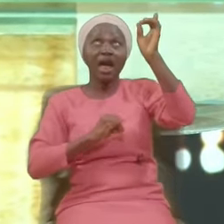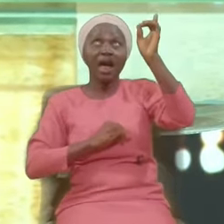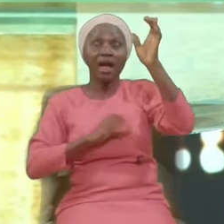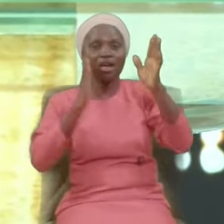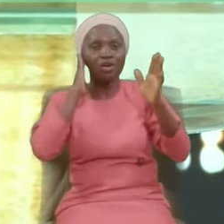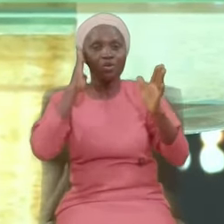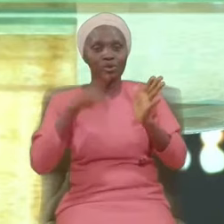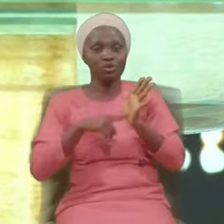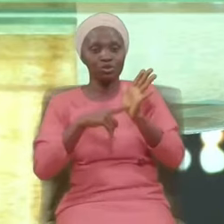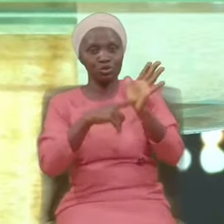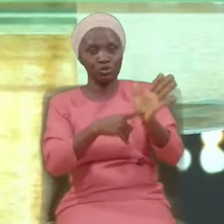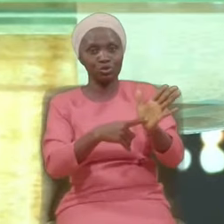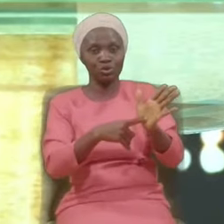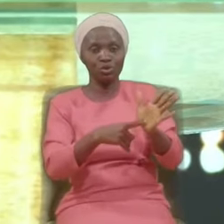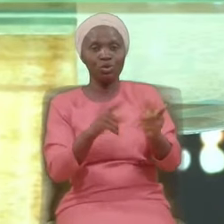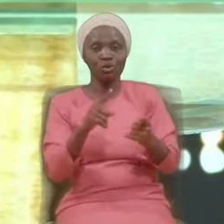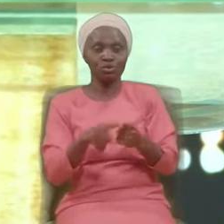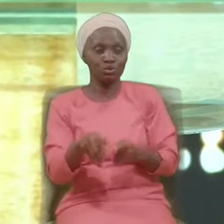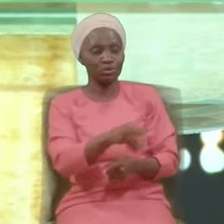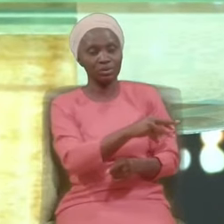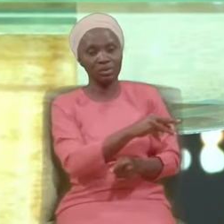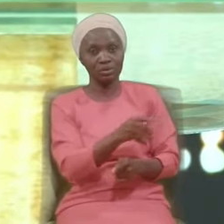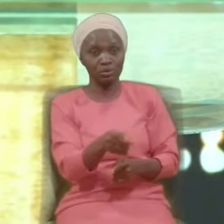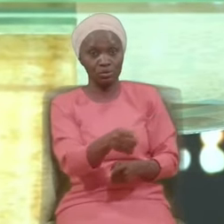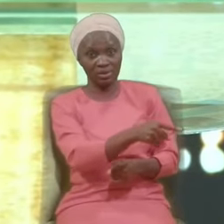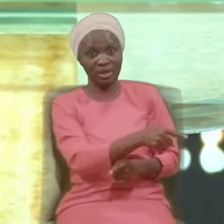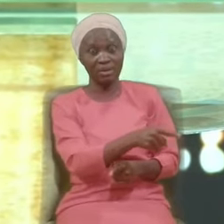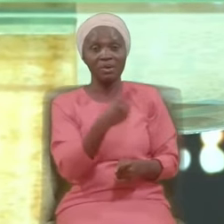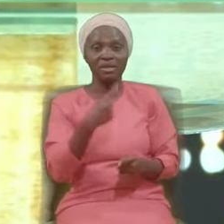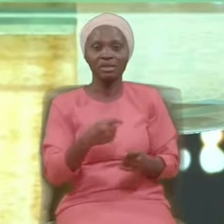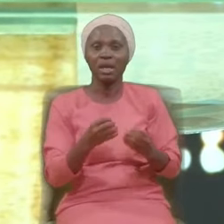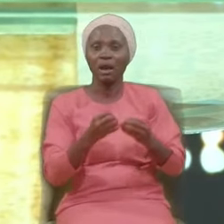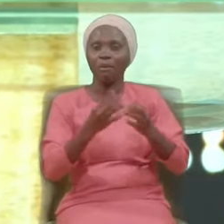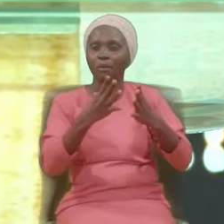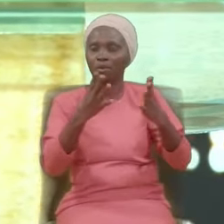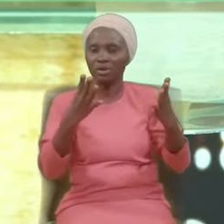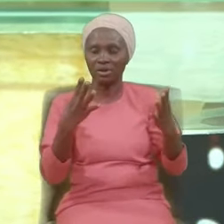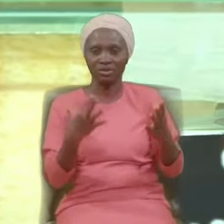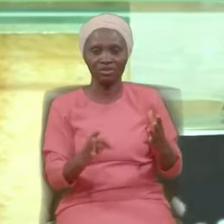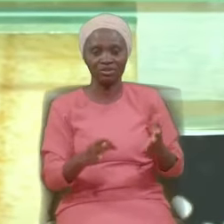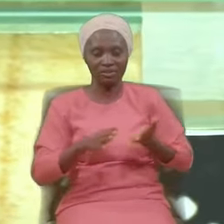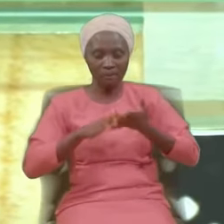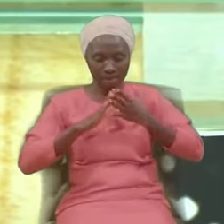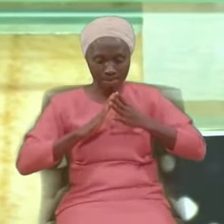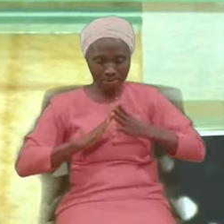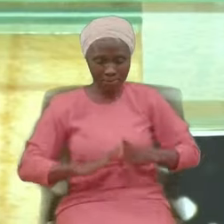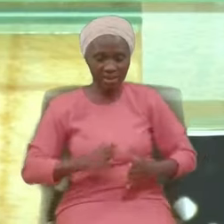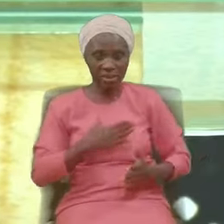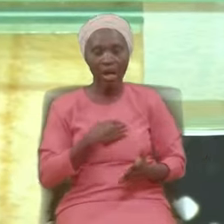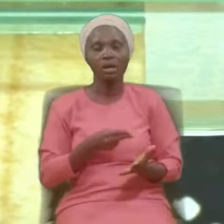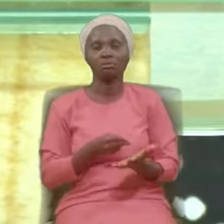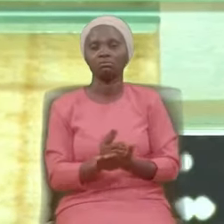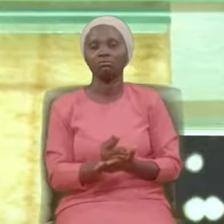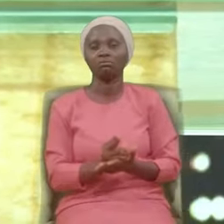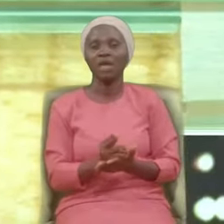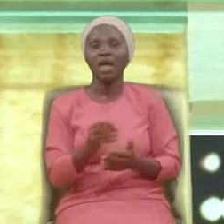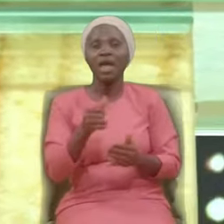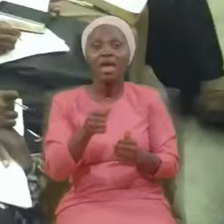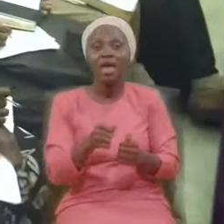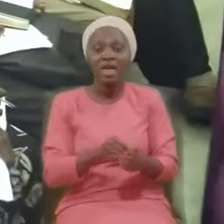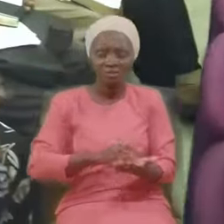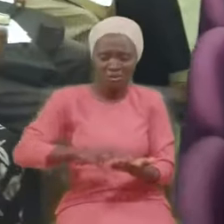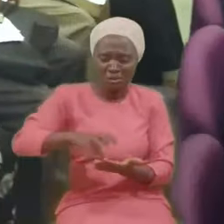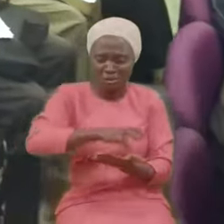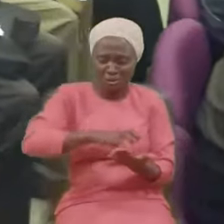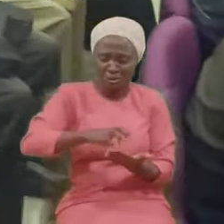them the abundance of peace and truth. Every commotion in your life, everything will